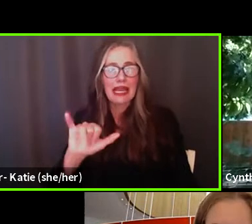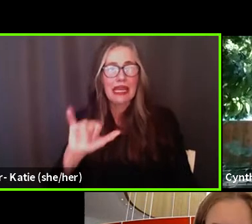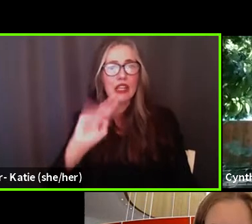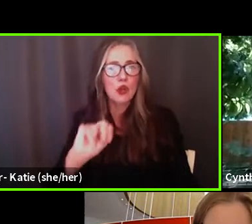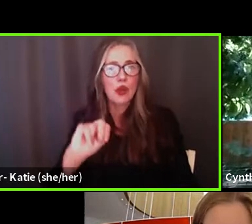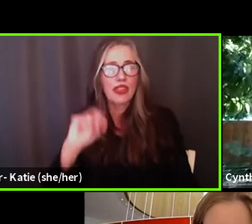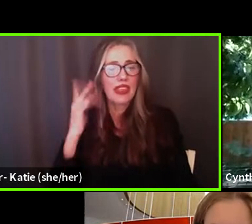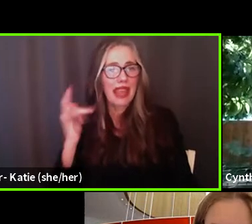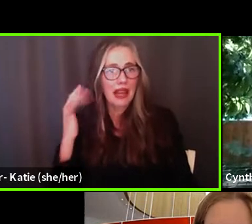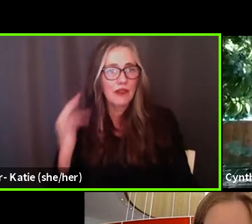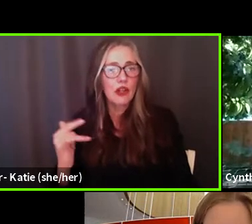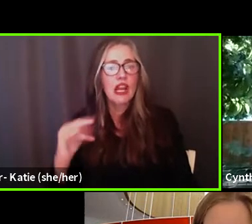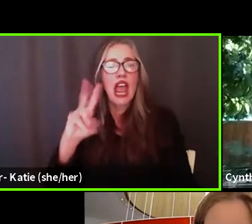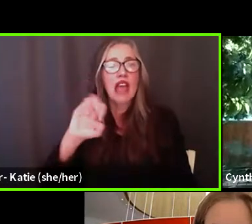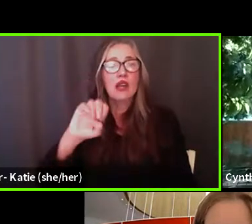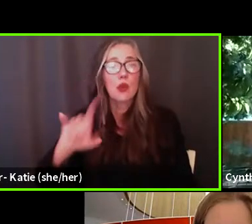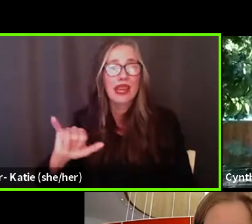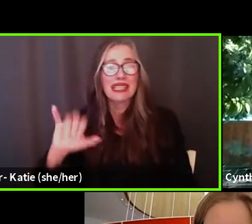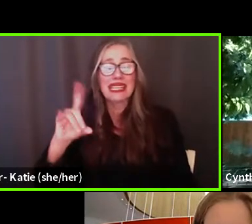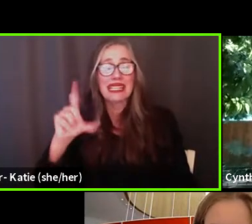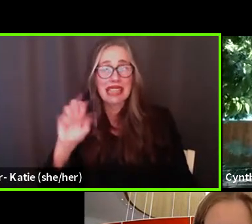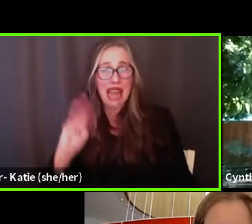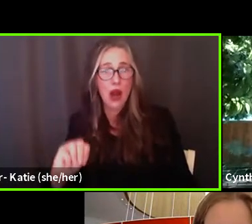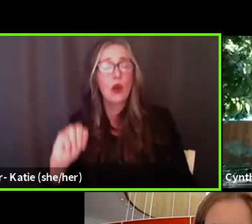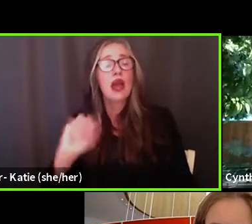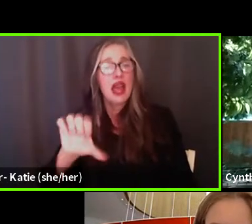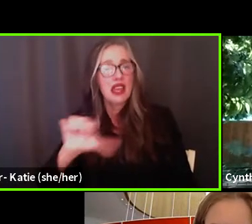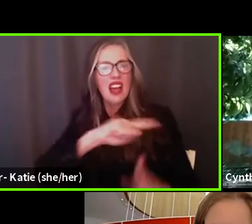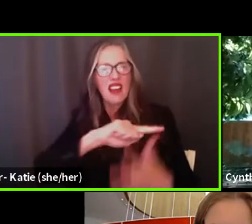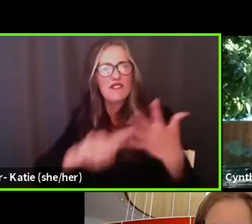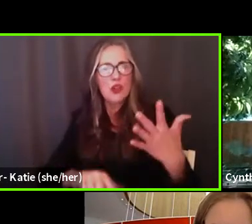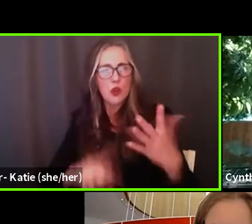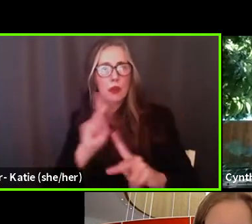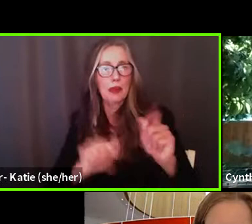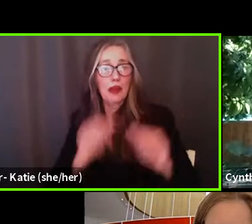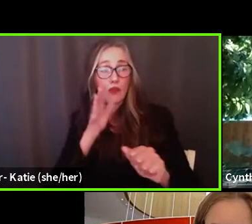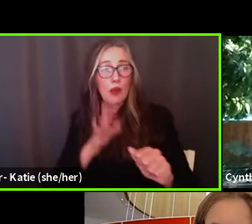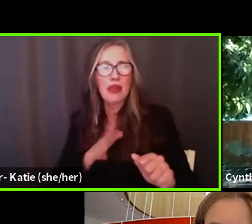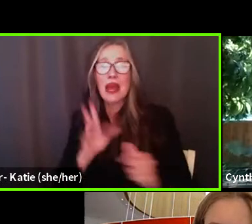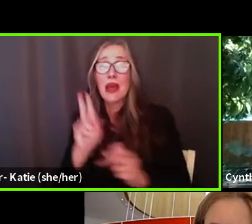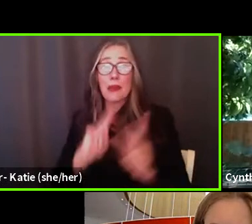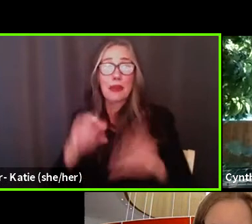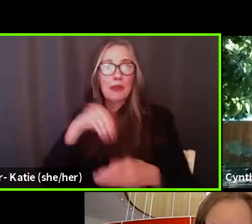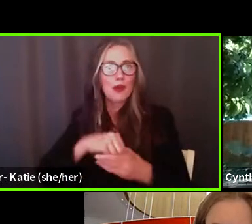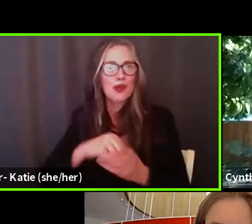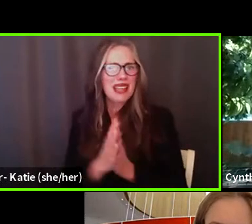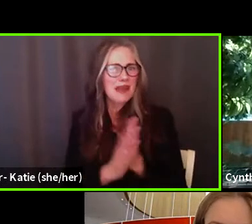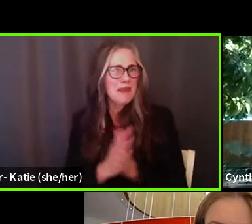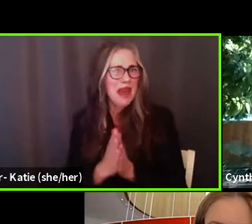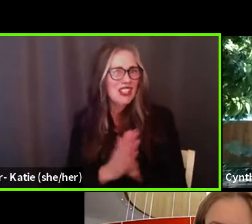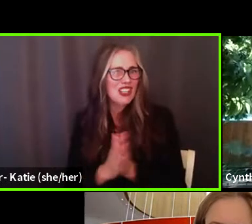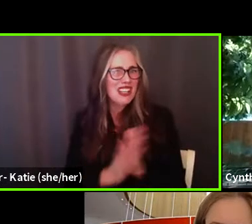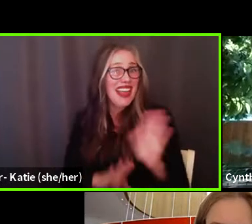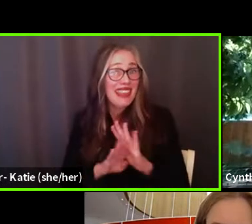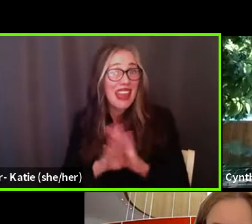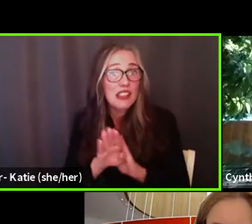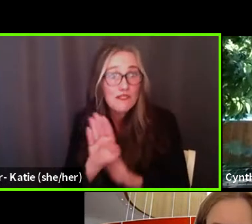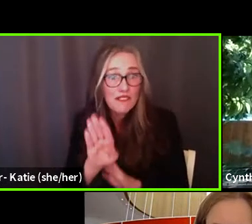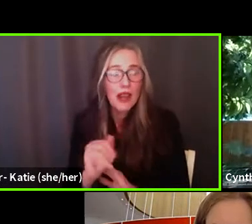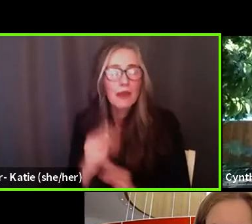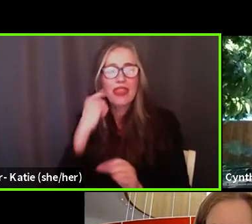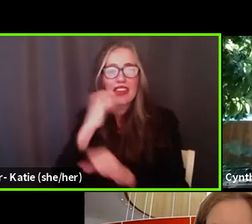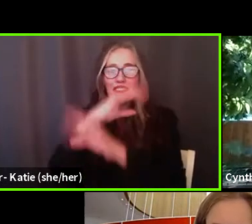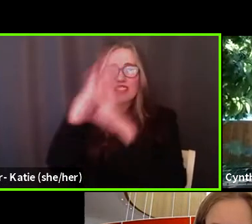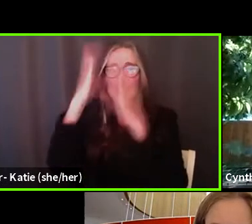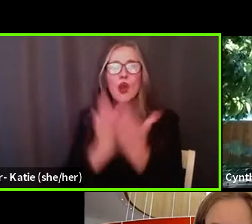dow in georgia has done to name a few it was the passion of imprisoned people that influenced the development of their vision through the